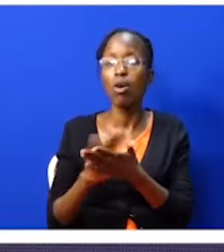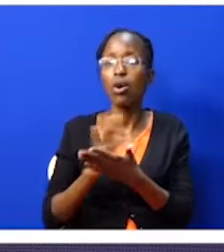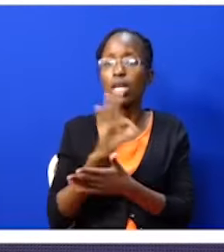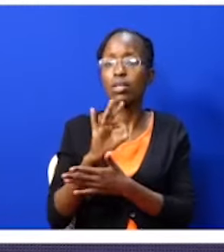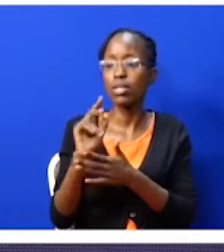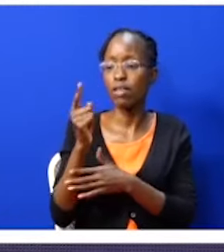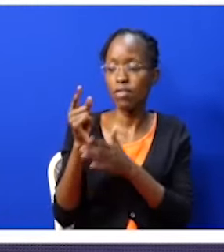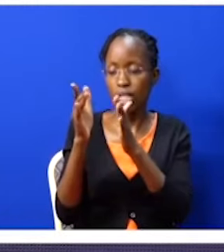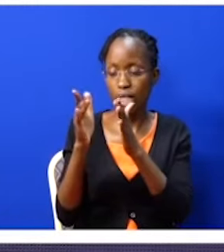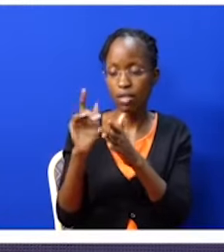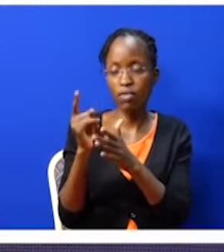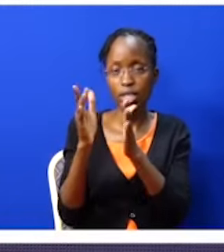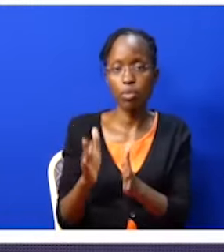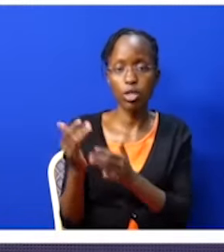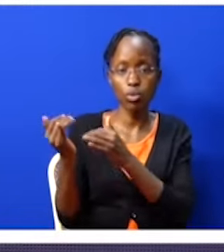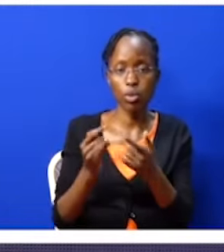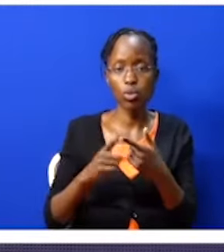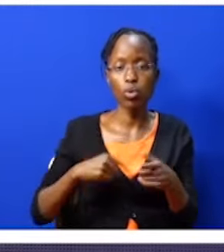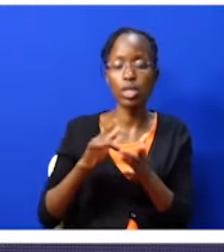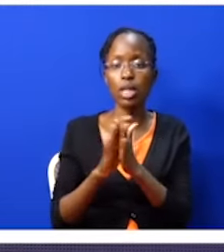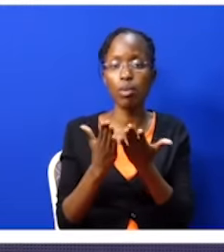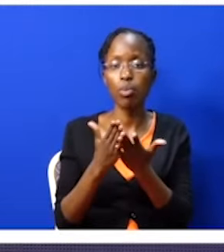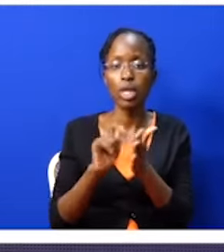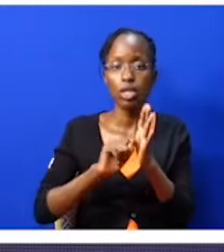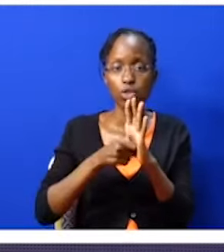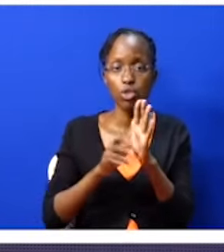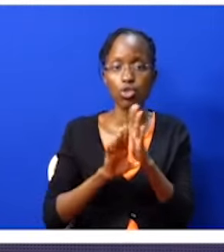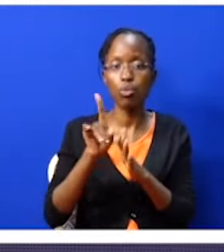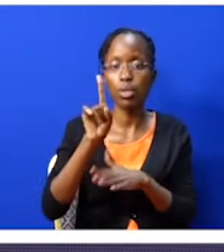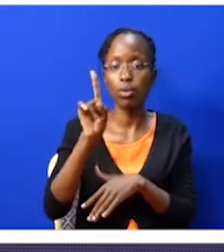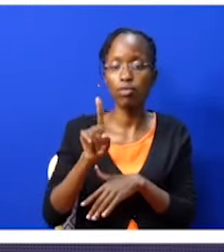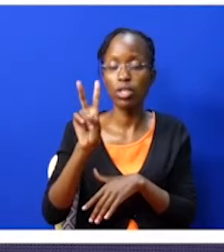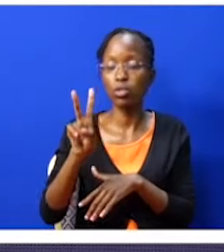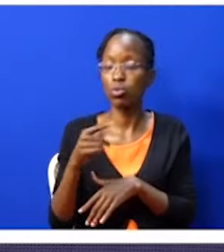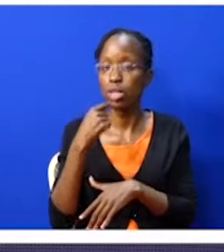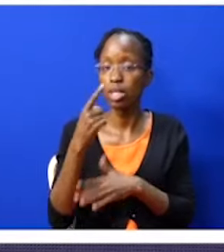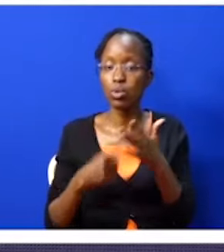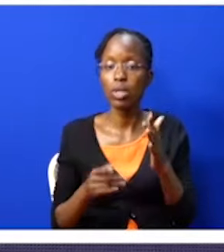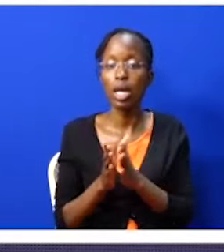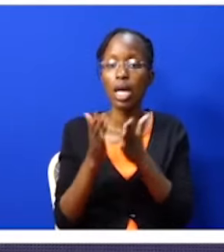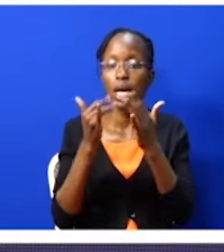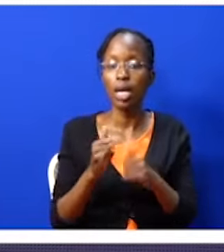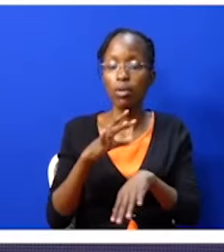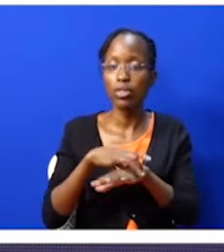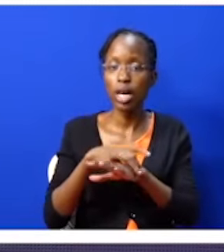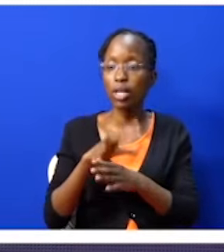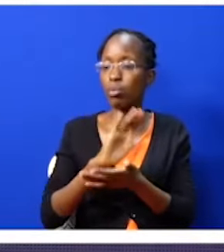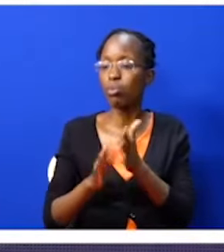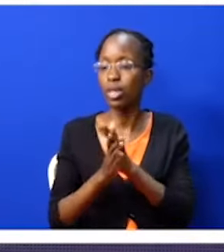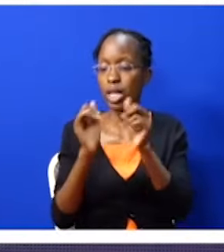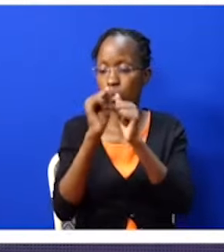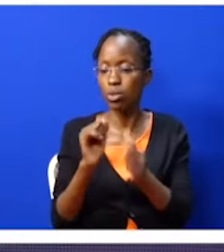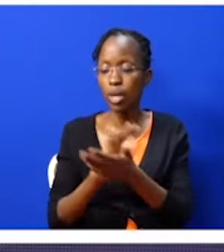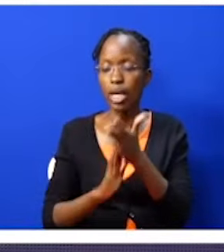to be introduced to us in the Bible. Genesis chapter 1, verse 2 says, "Now the earth was formless and